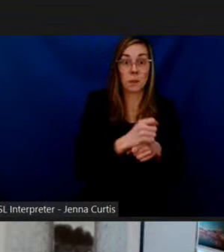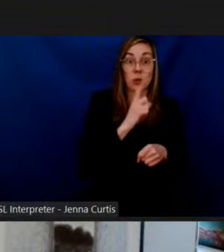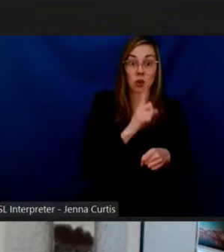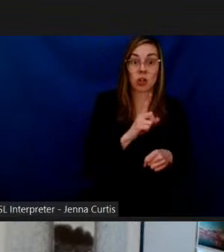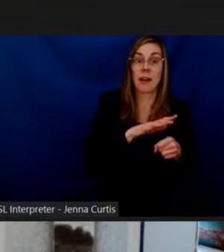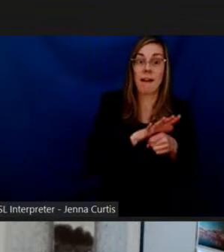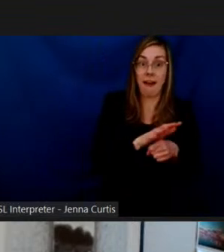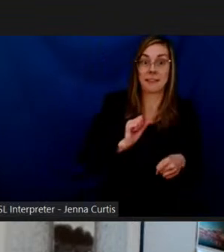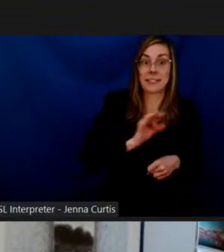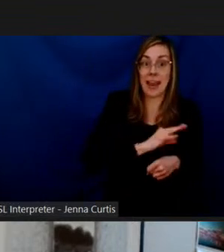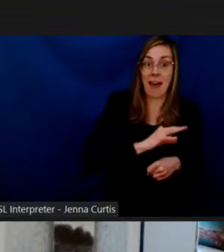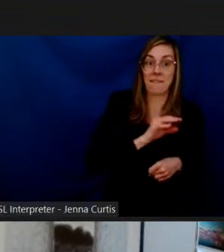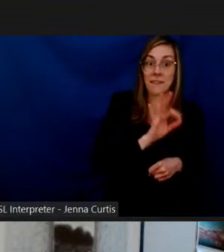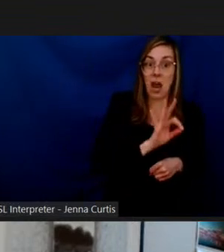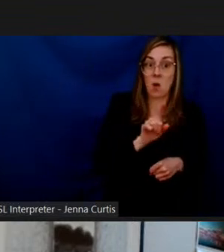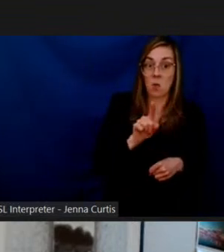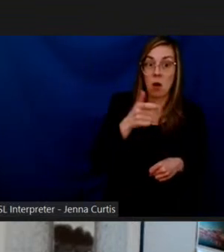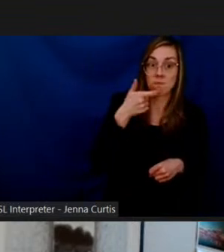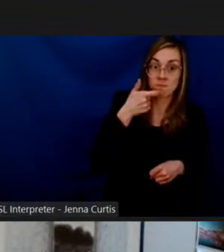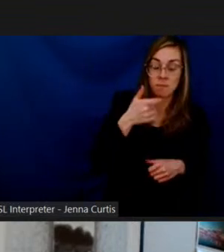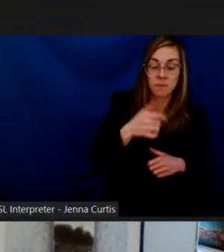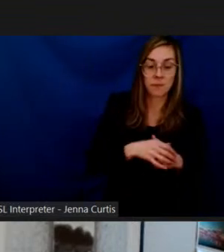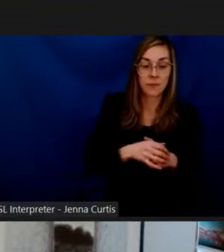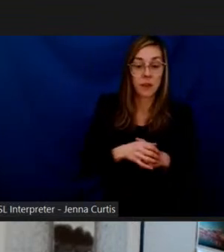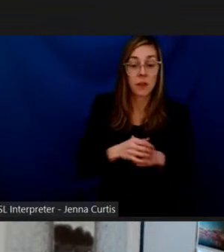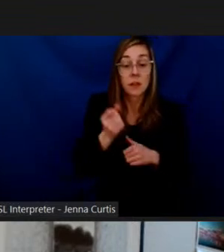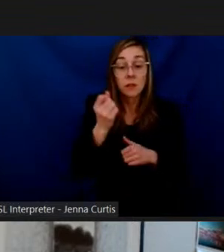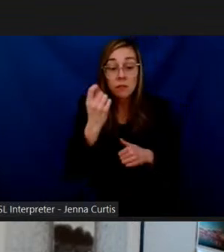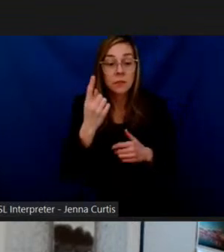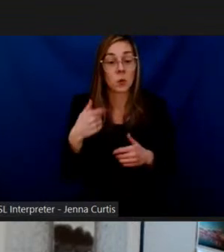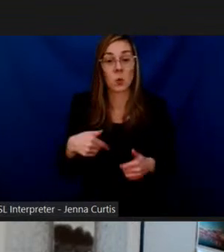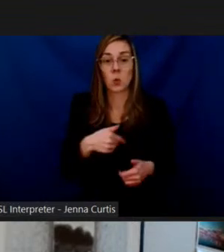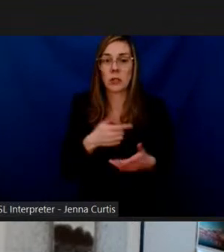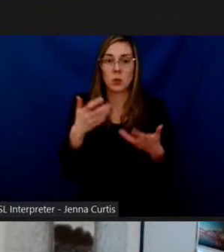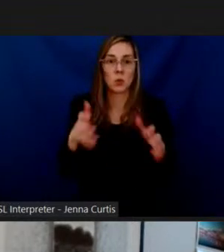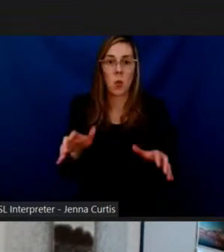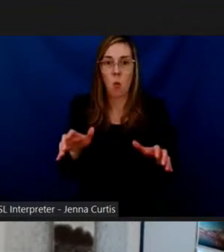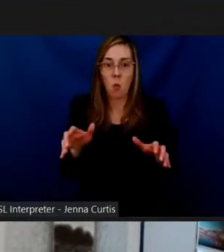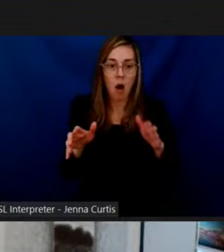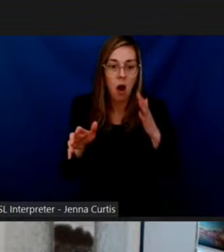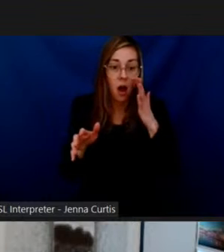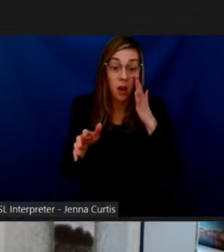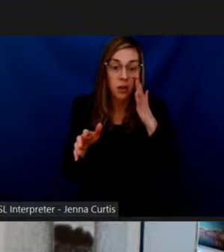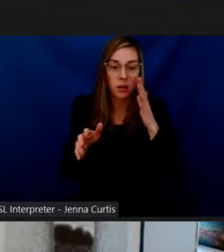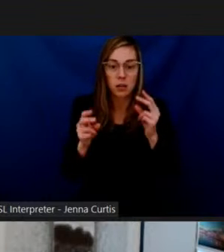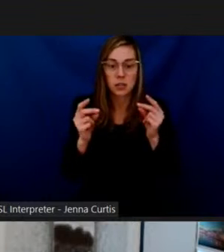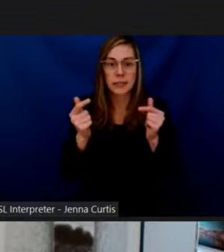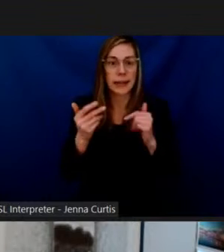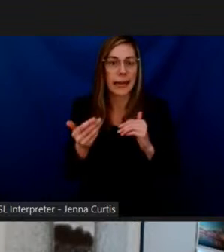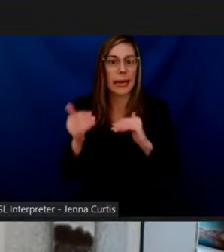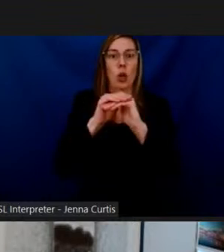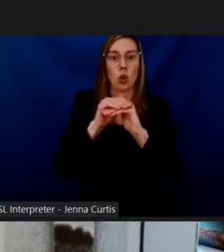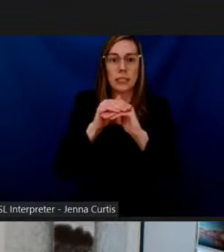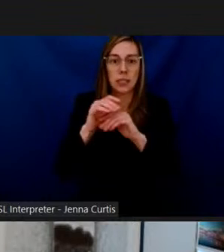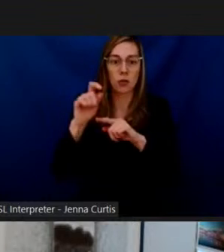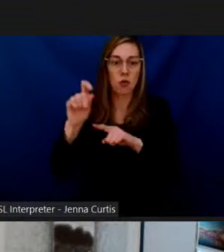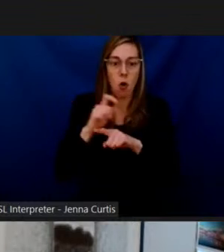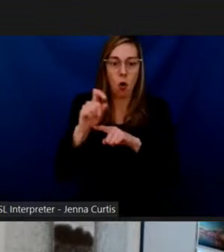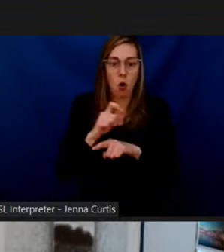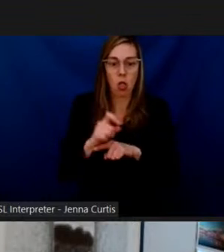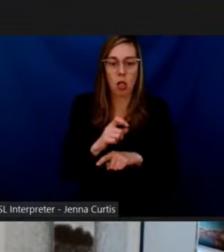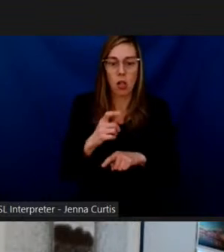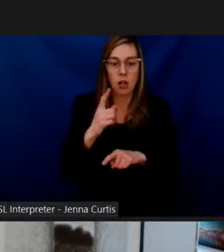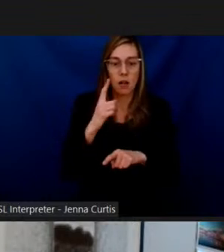that we create that has a sudden increase in call volume or workload for police or fire or private ambulance company. And it